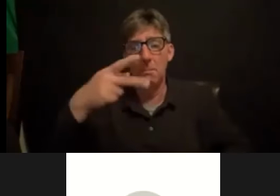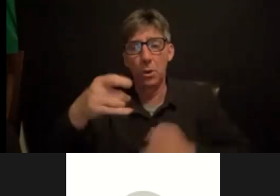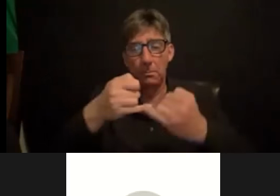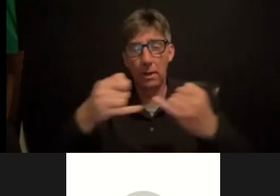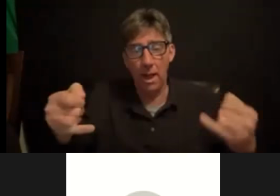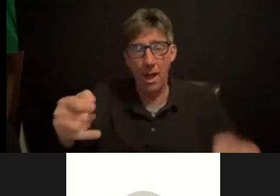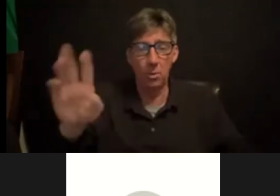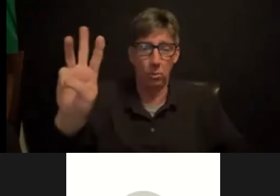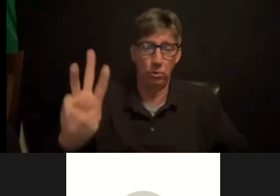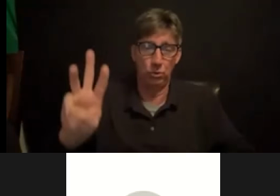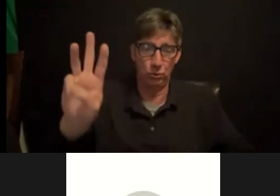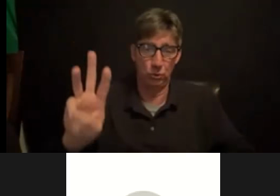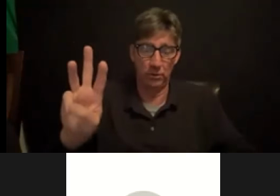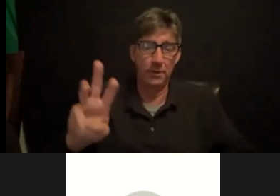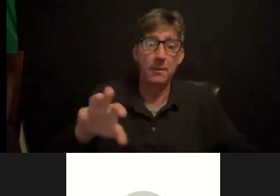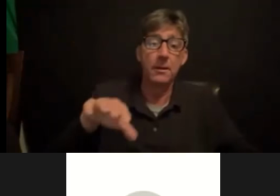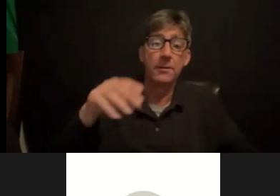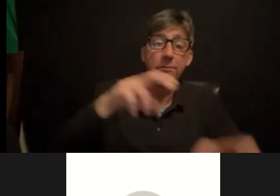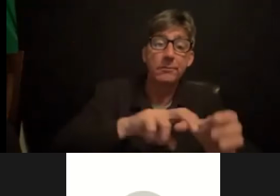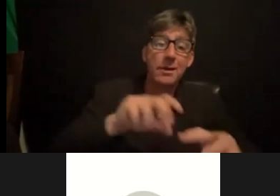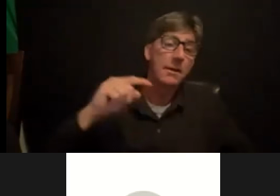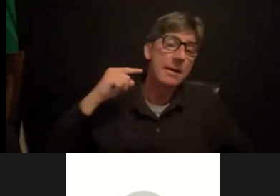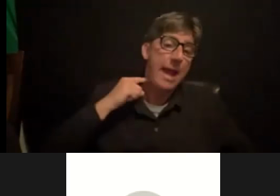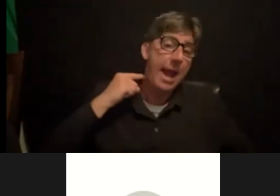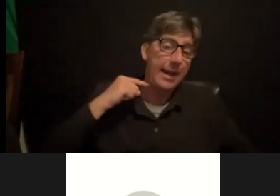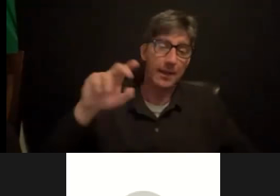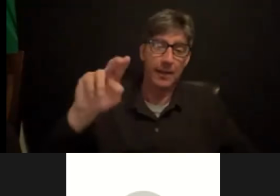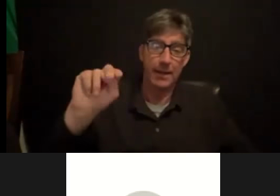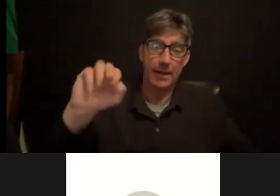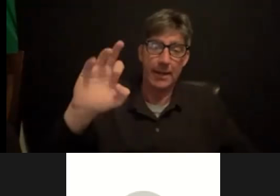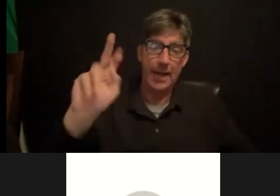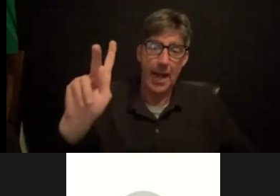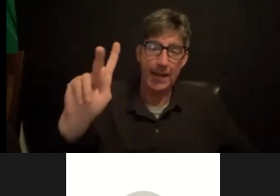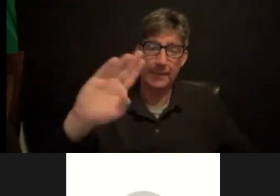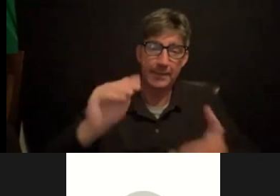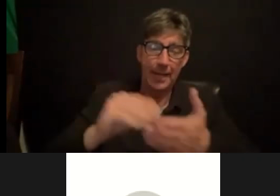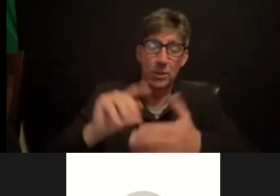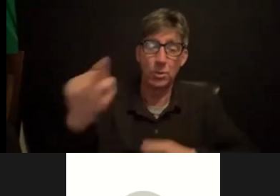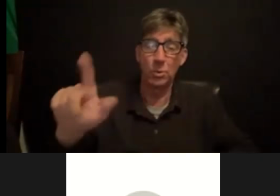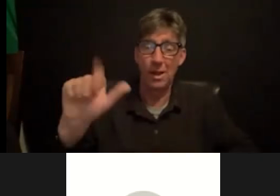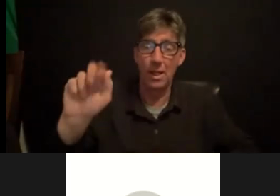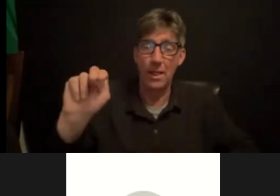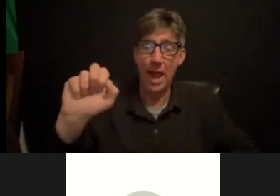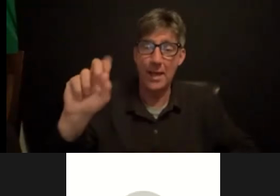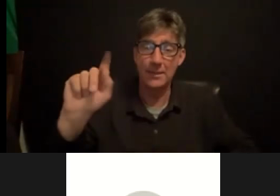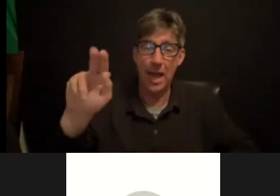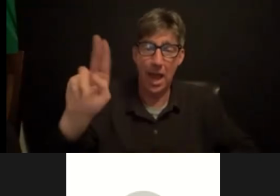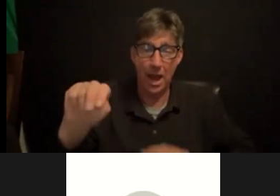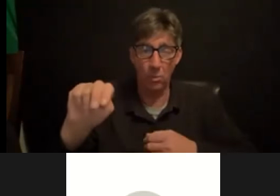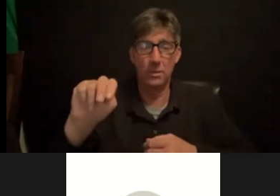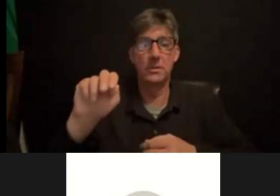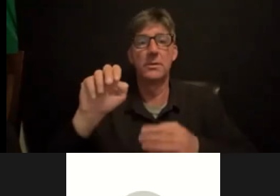line, and I take it at Natick Center. So we take it to Lansdowne, which is like the hub for a bunch of the hospitals